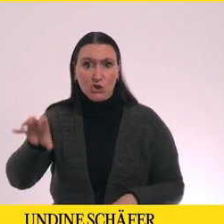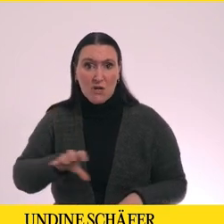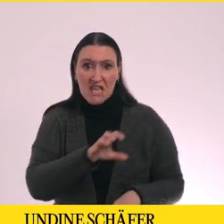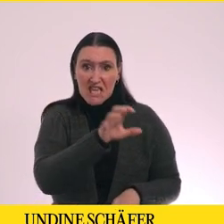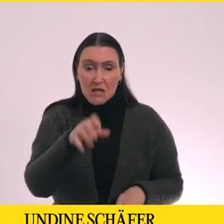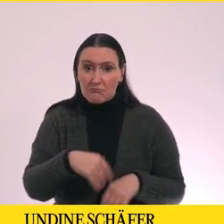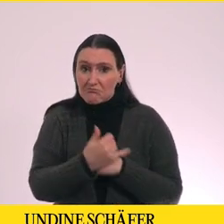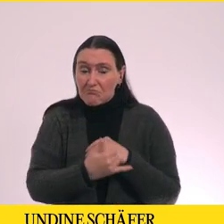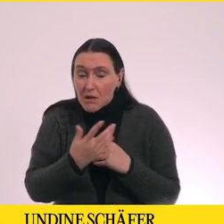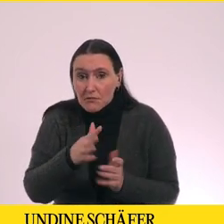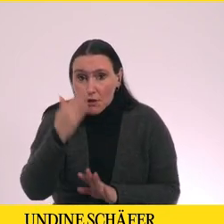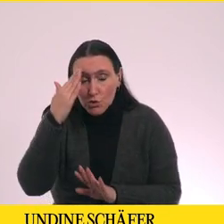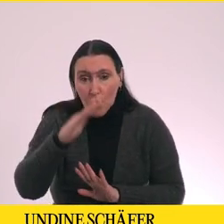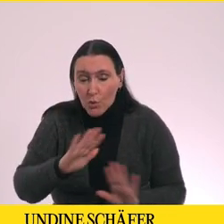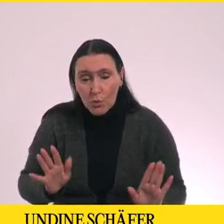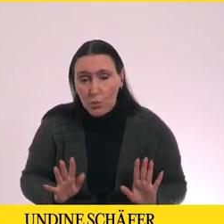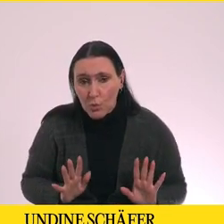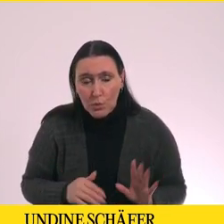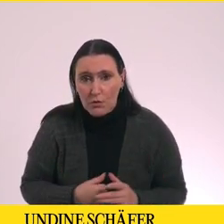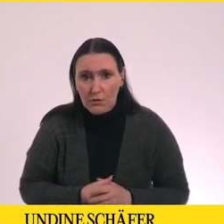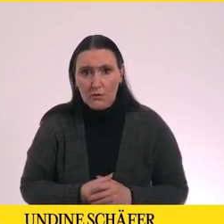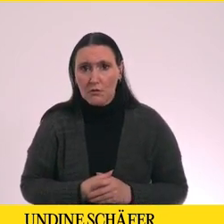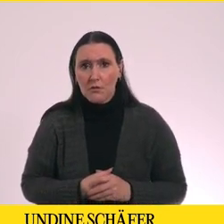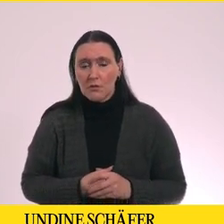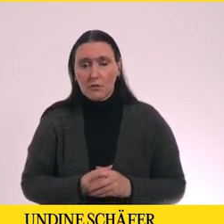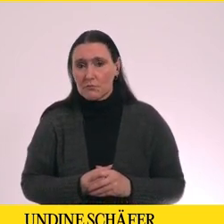because people need to understand.